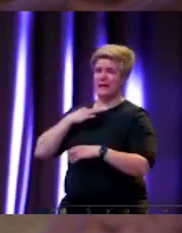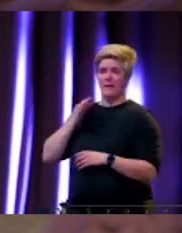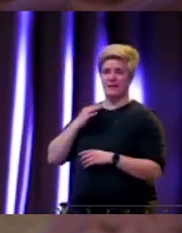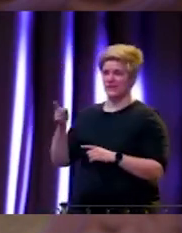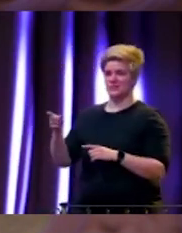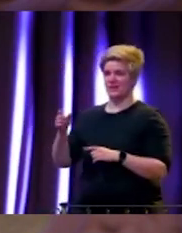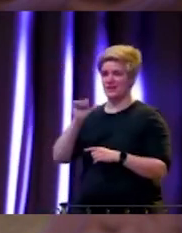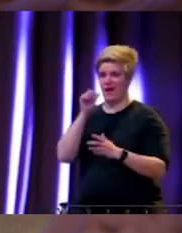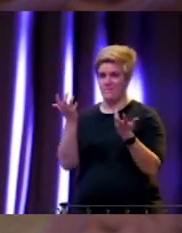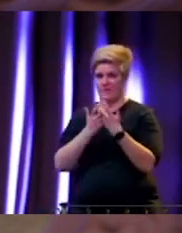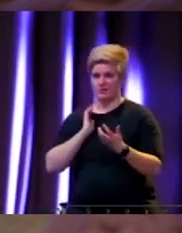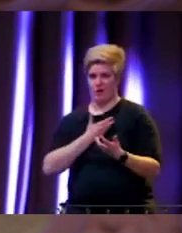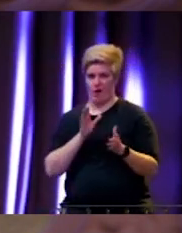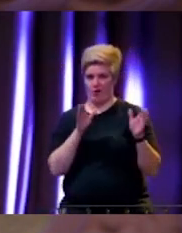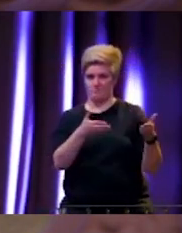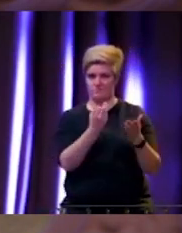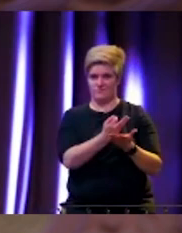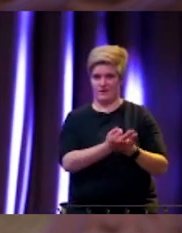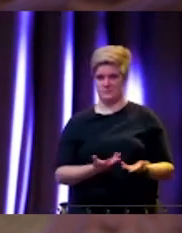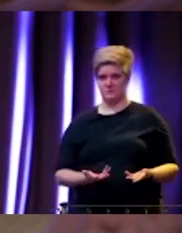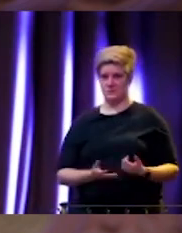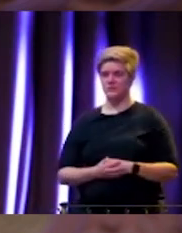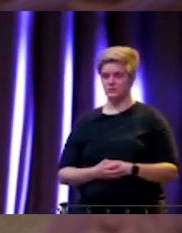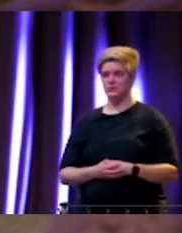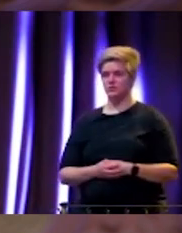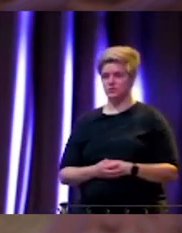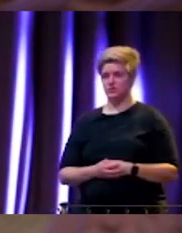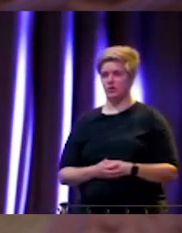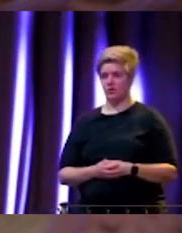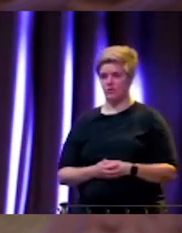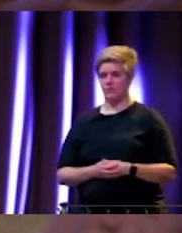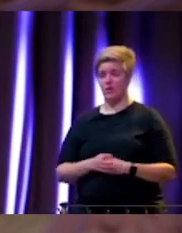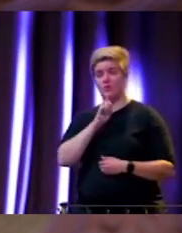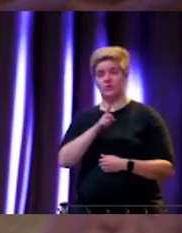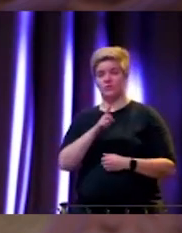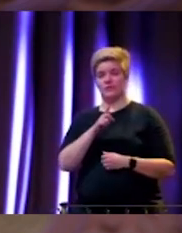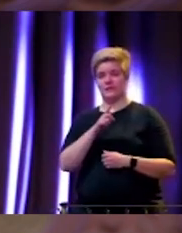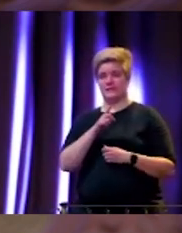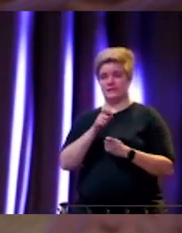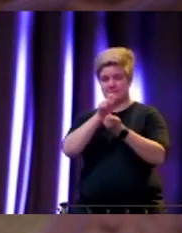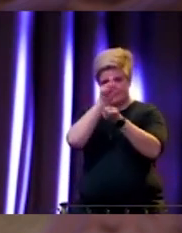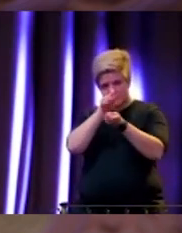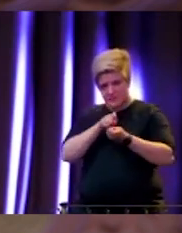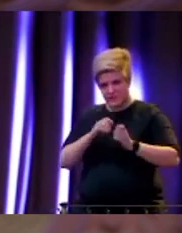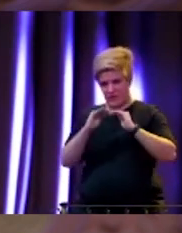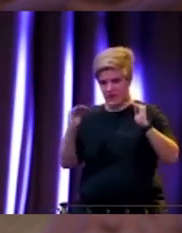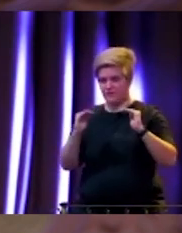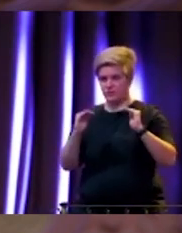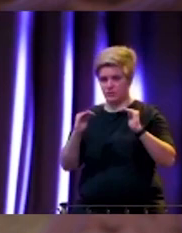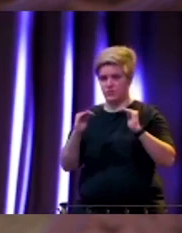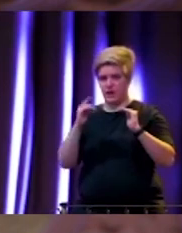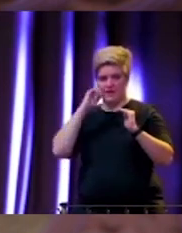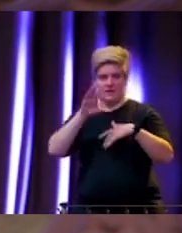know, on a real practical level, just really listen. I think all of us put guidelines out there that are like super clear, because